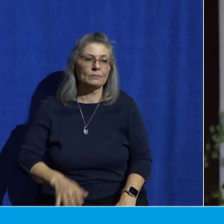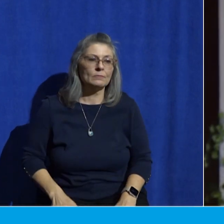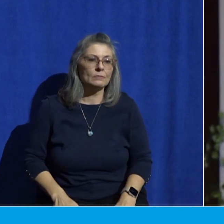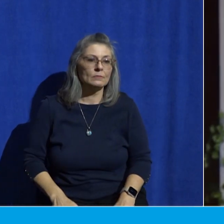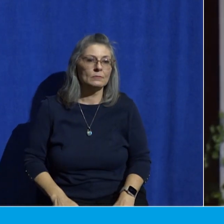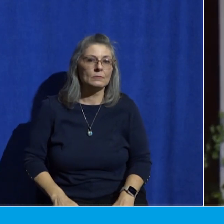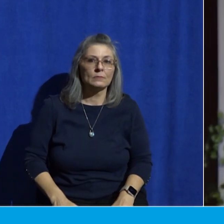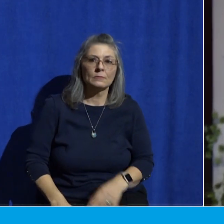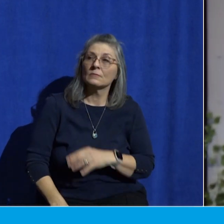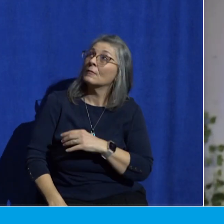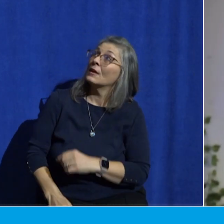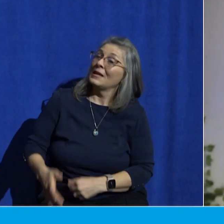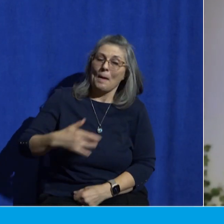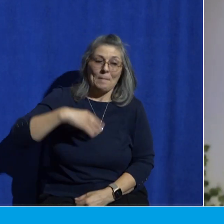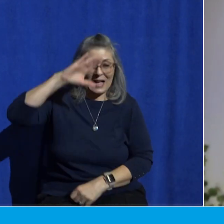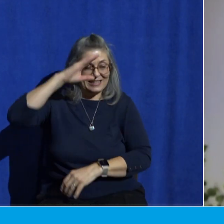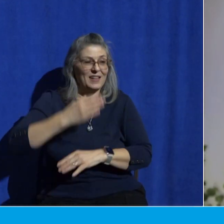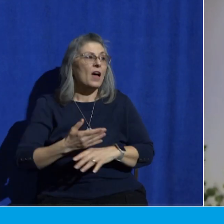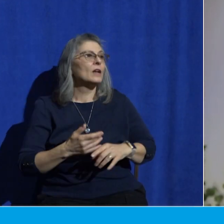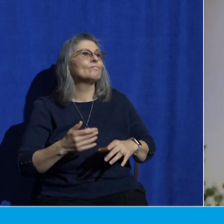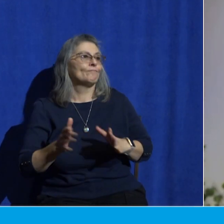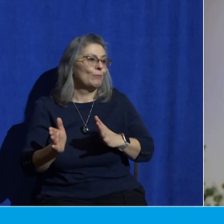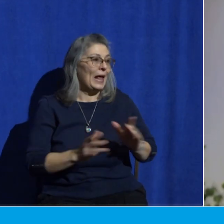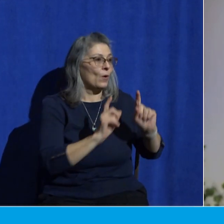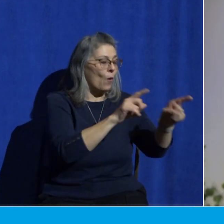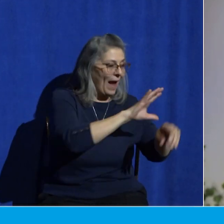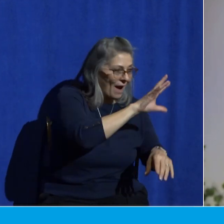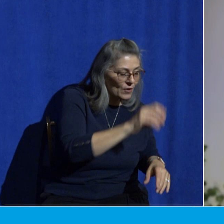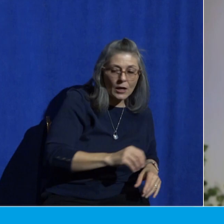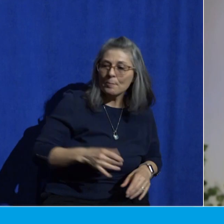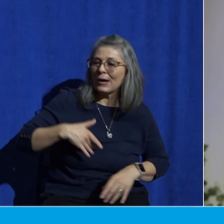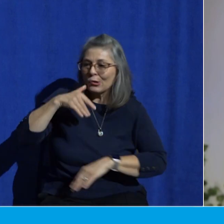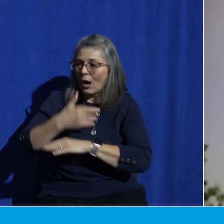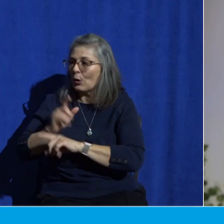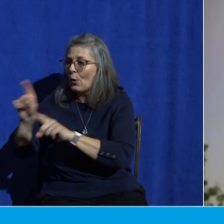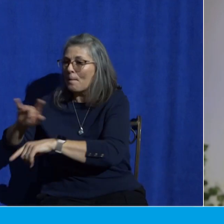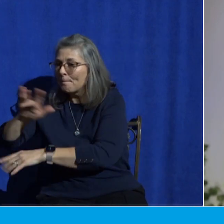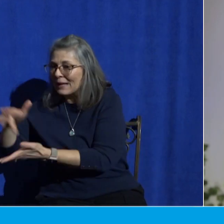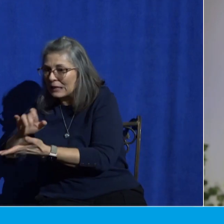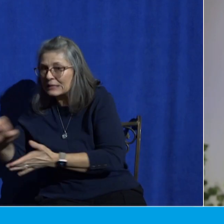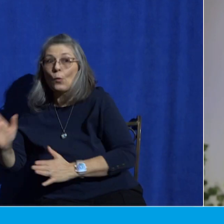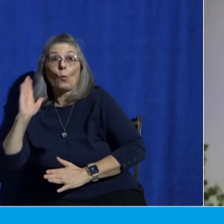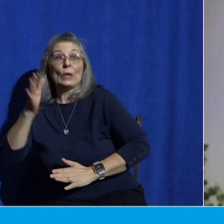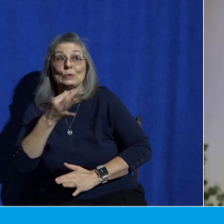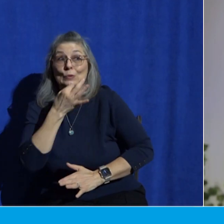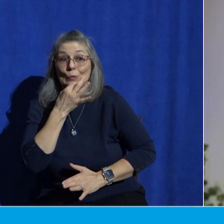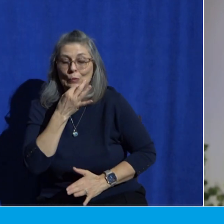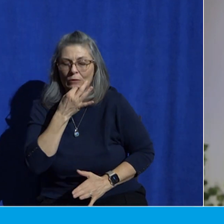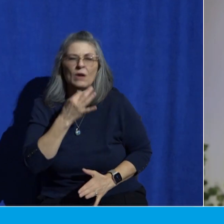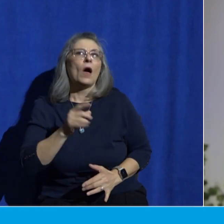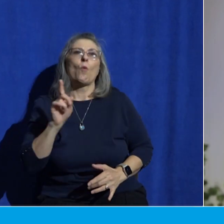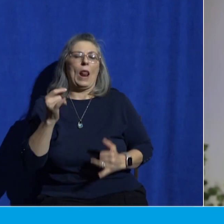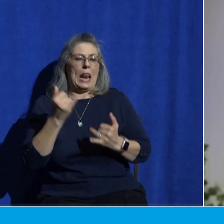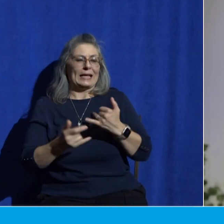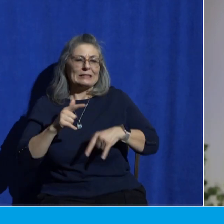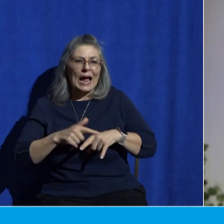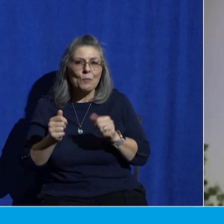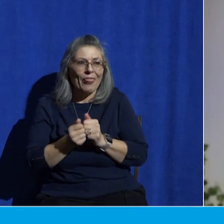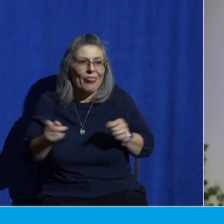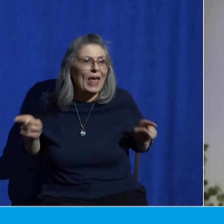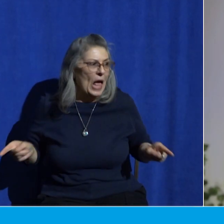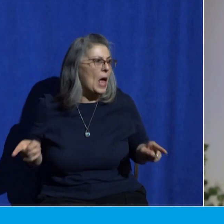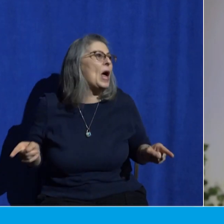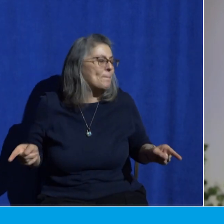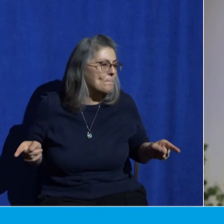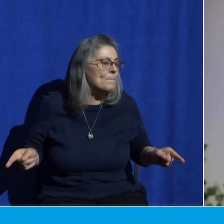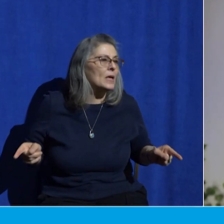My son was going off to Africa. My daughter was going off to the Middle East, you know, and I thought, okay, I want one last time with them. This